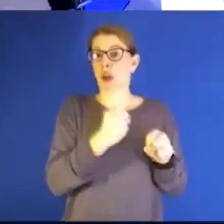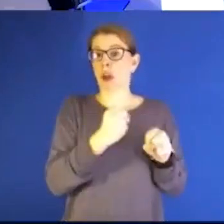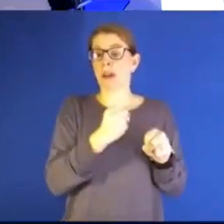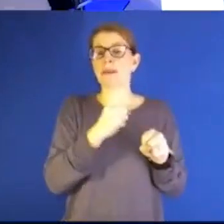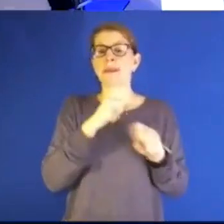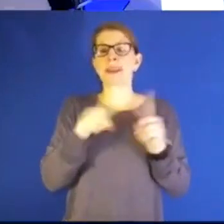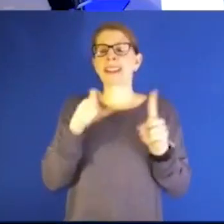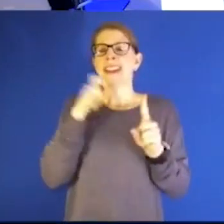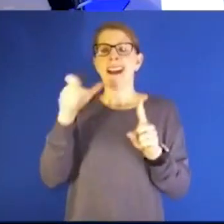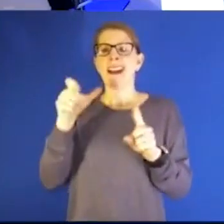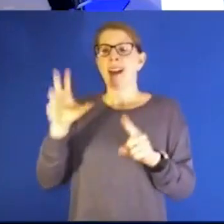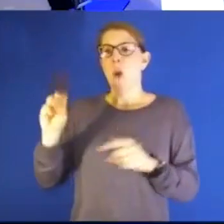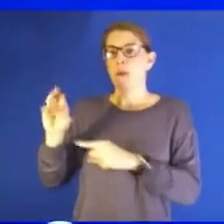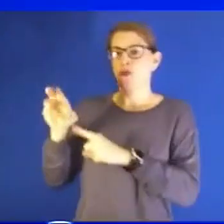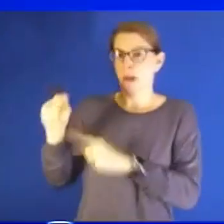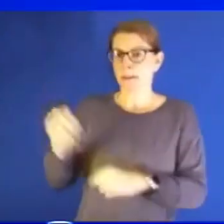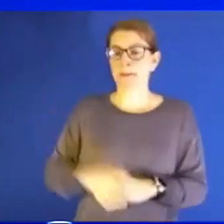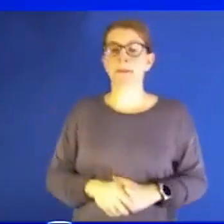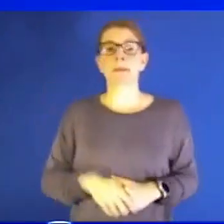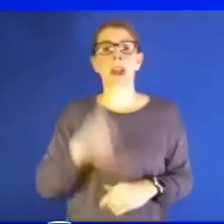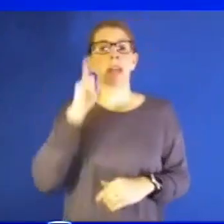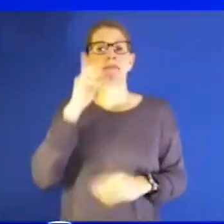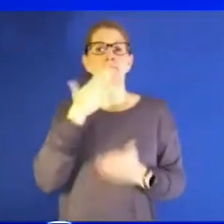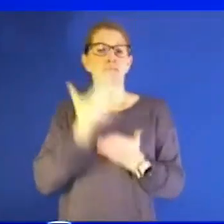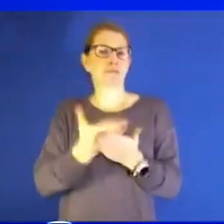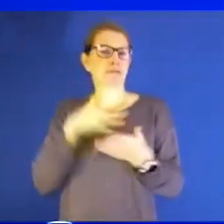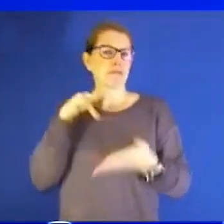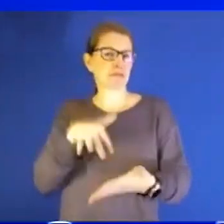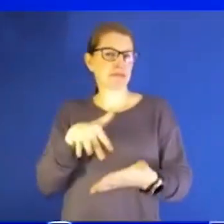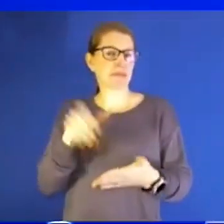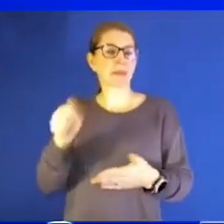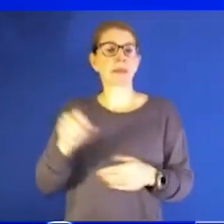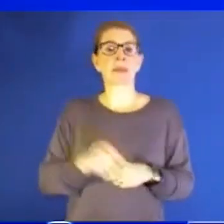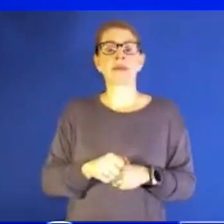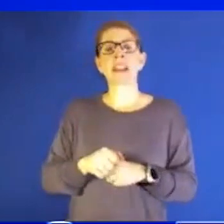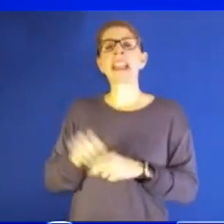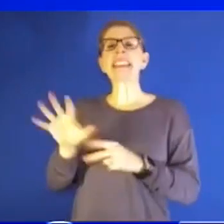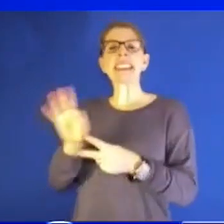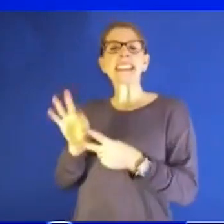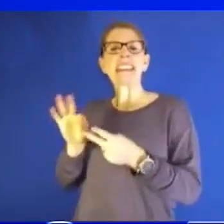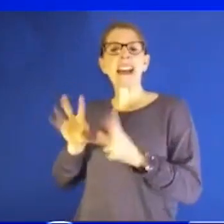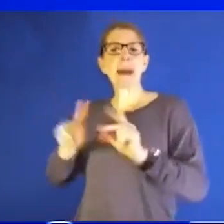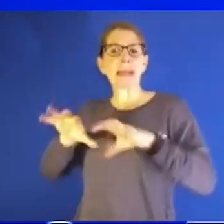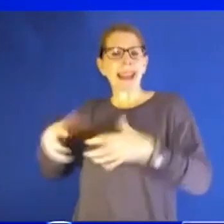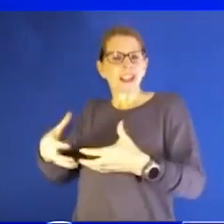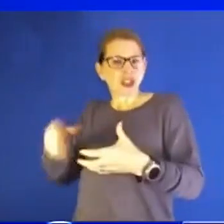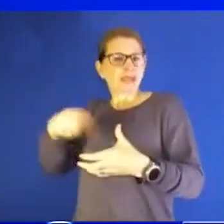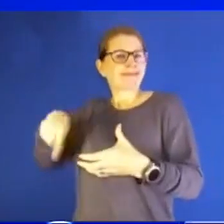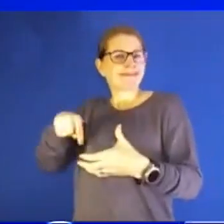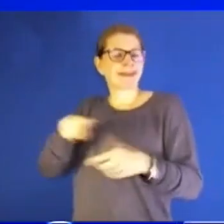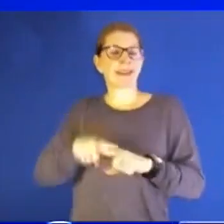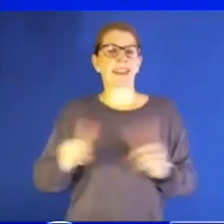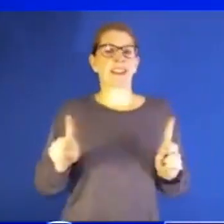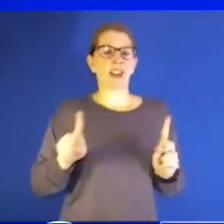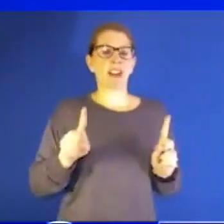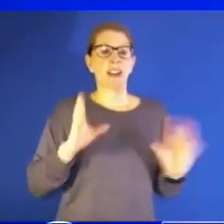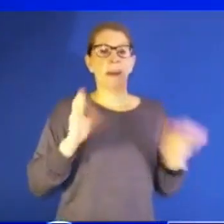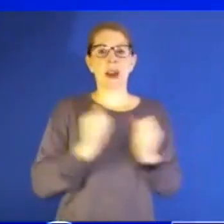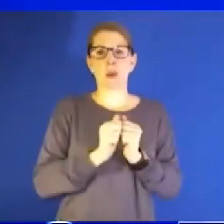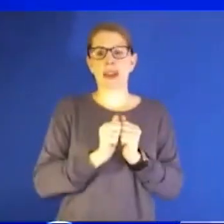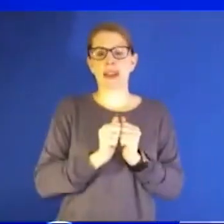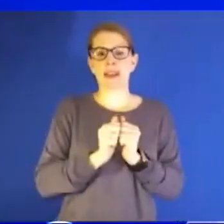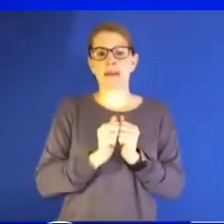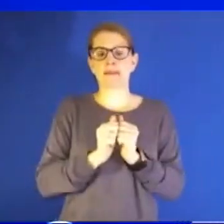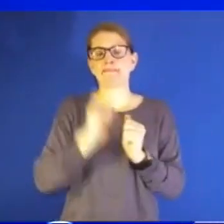was a good study, and I think we have to take caveats with it. It is a select population. There are differences there compared to the